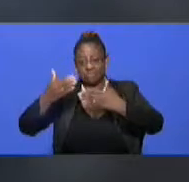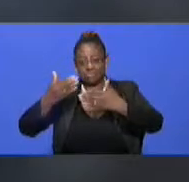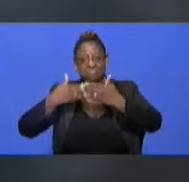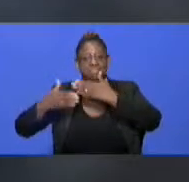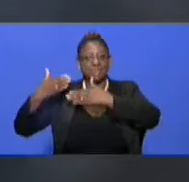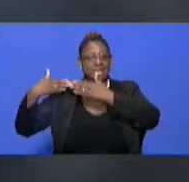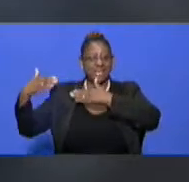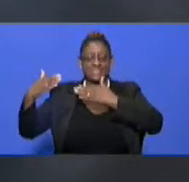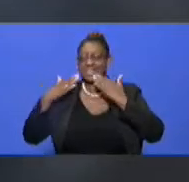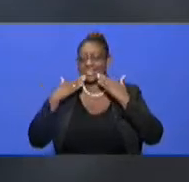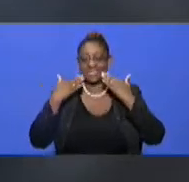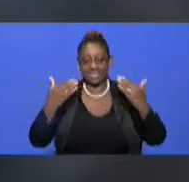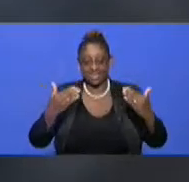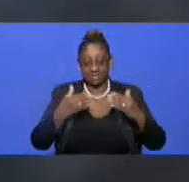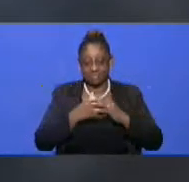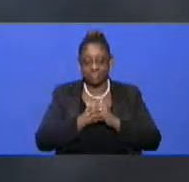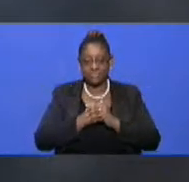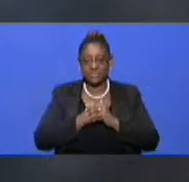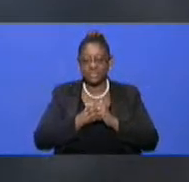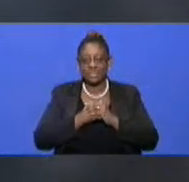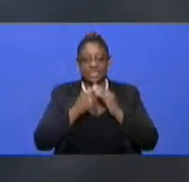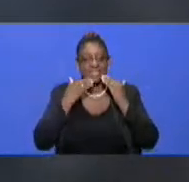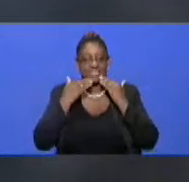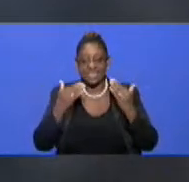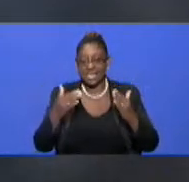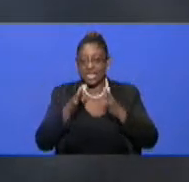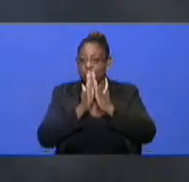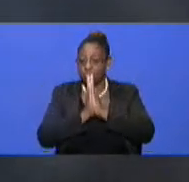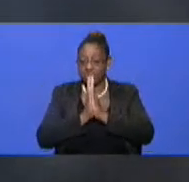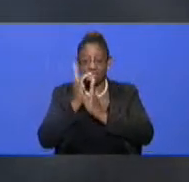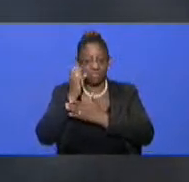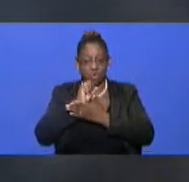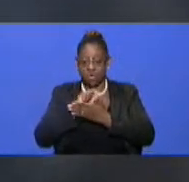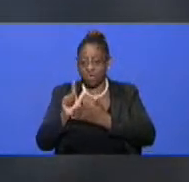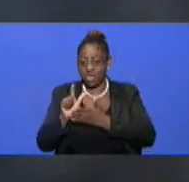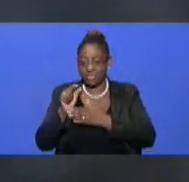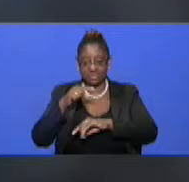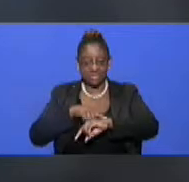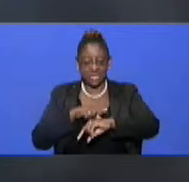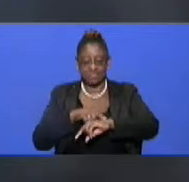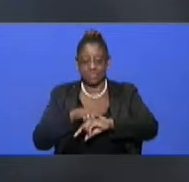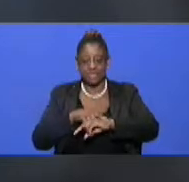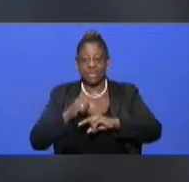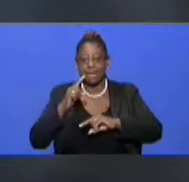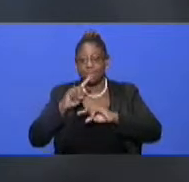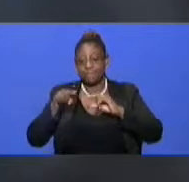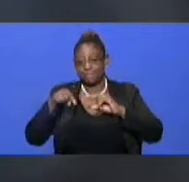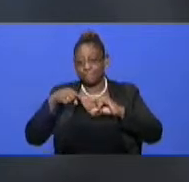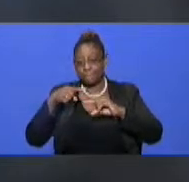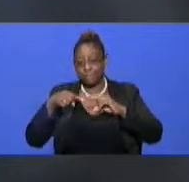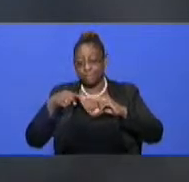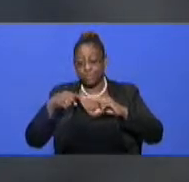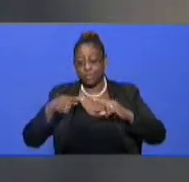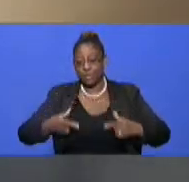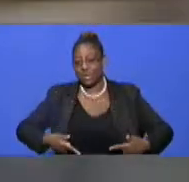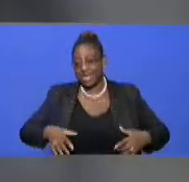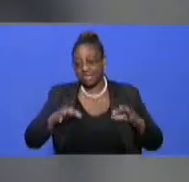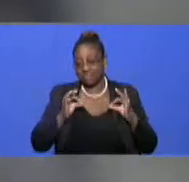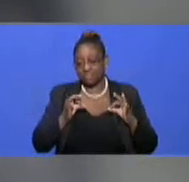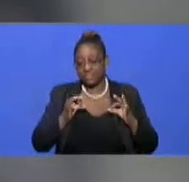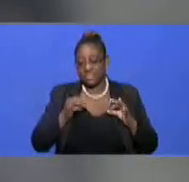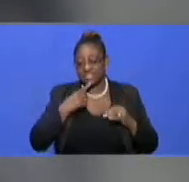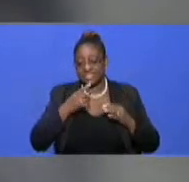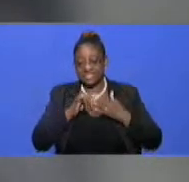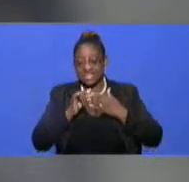I thank them a lot, pray for them all the time, because, you know, life is like bumps in the road.